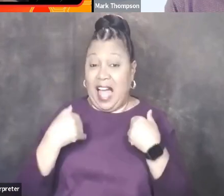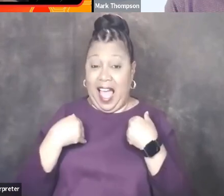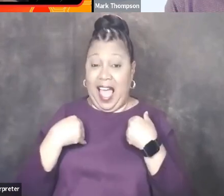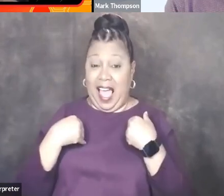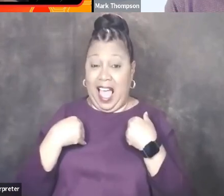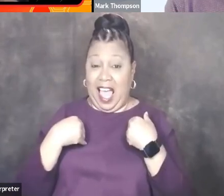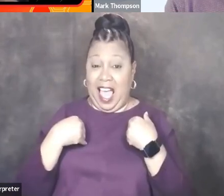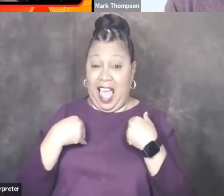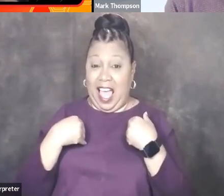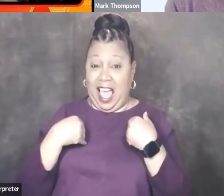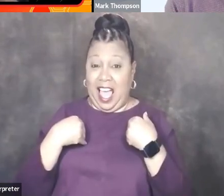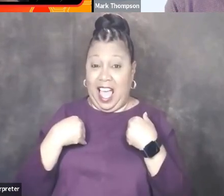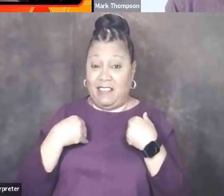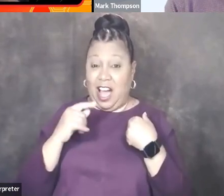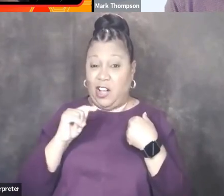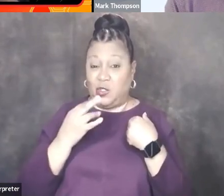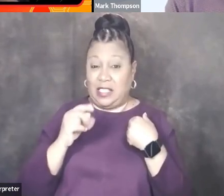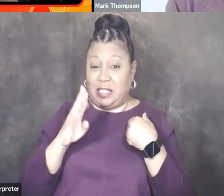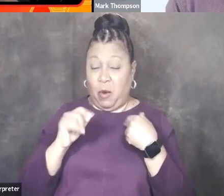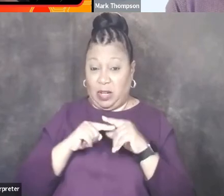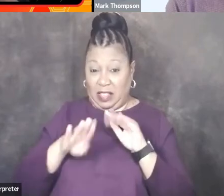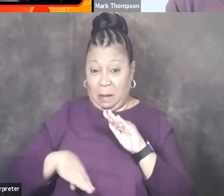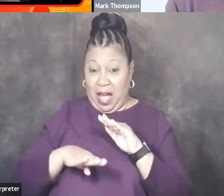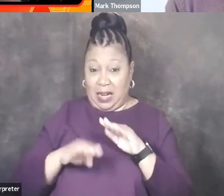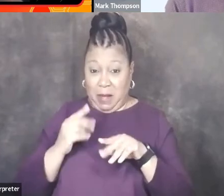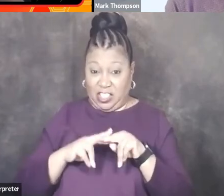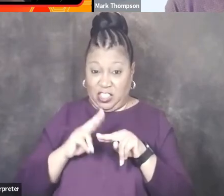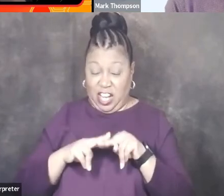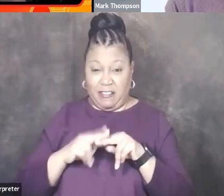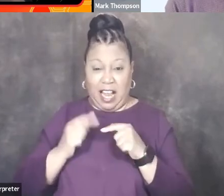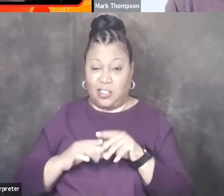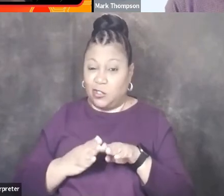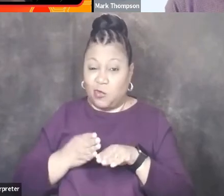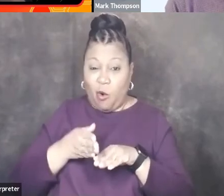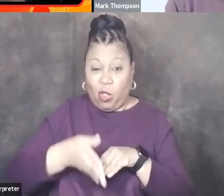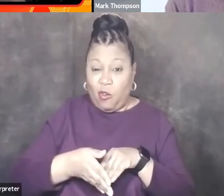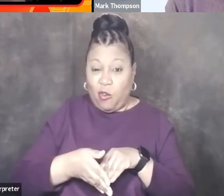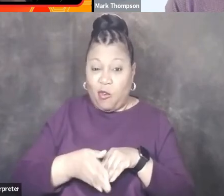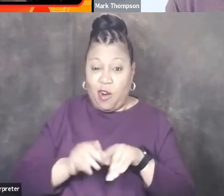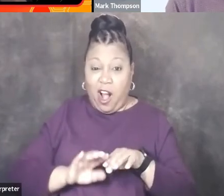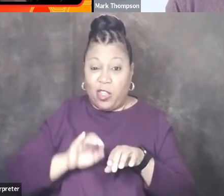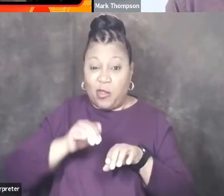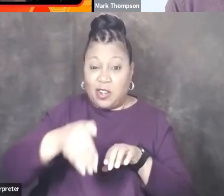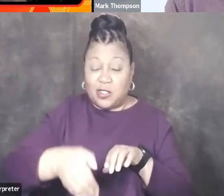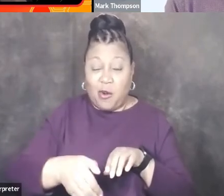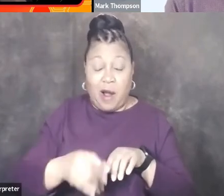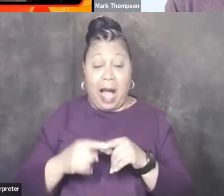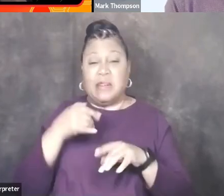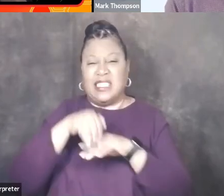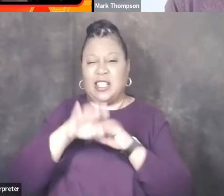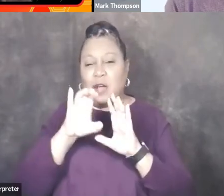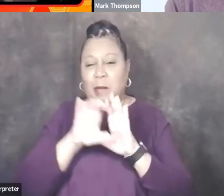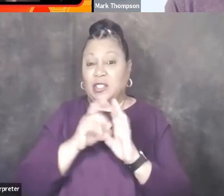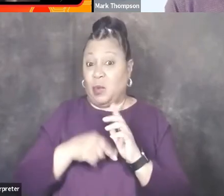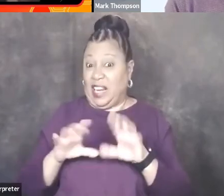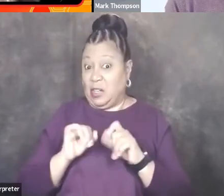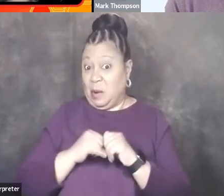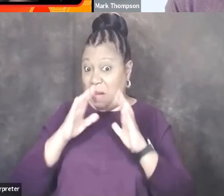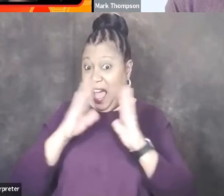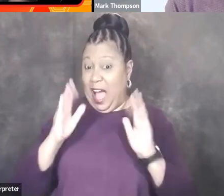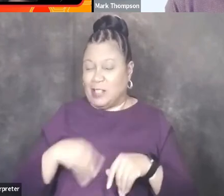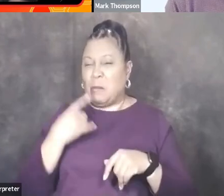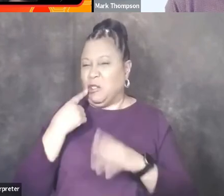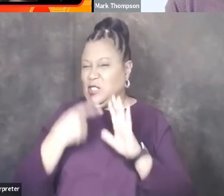a transit bolt on the bottom of my chair, Mhm. and if I just try to roll over it, a threshold, Mark, I'm gonna send you a picture of what I did to my house with my